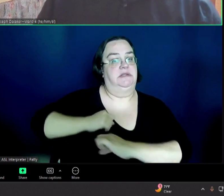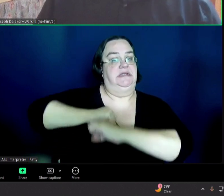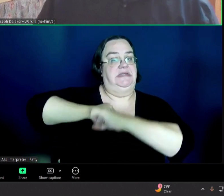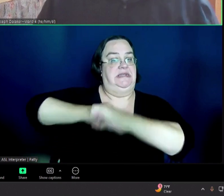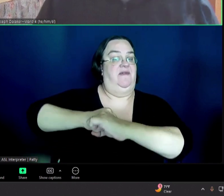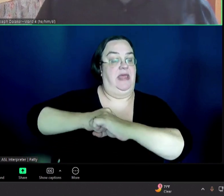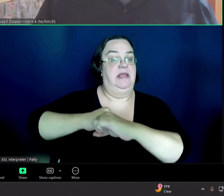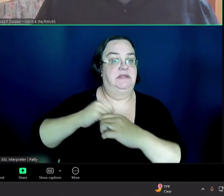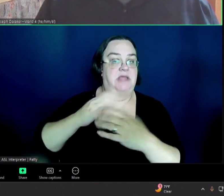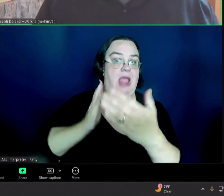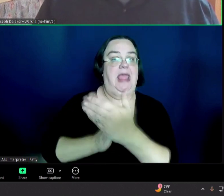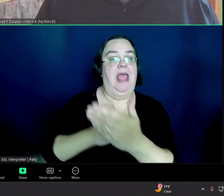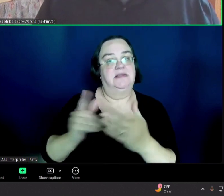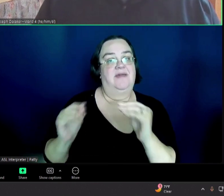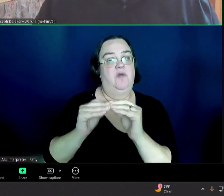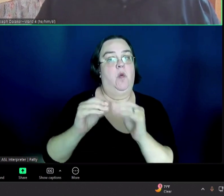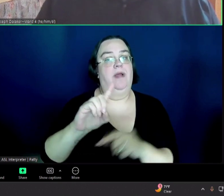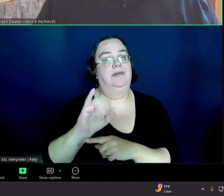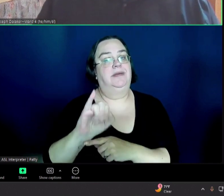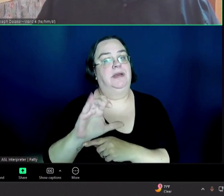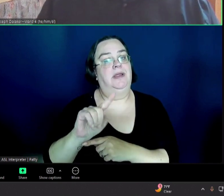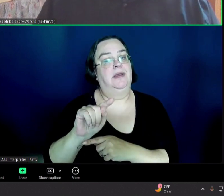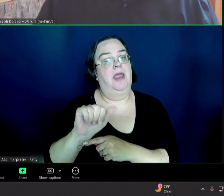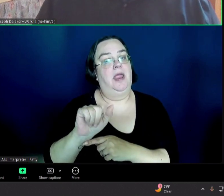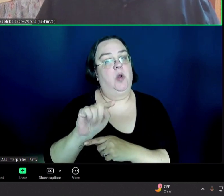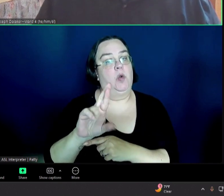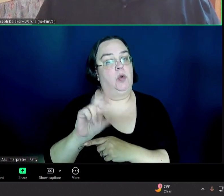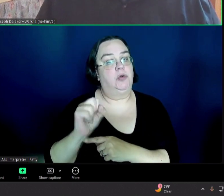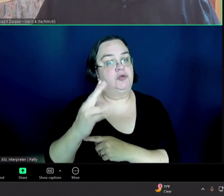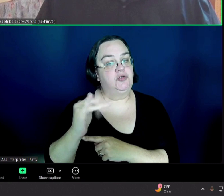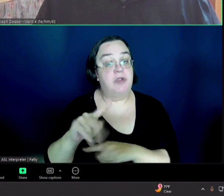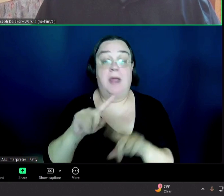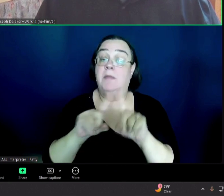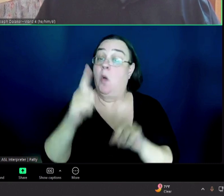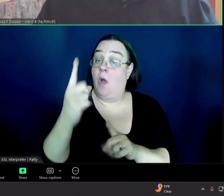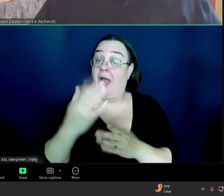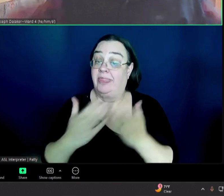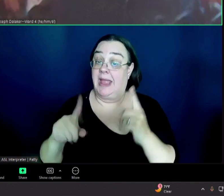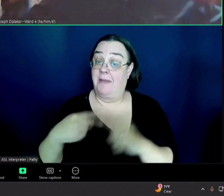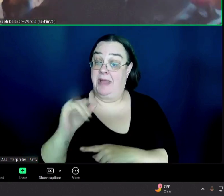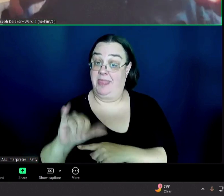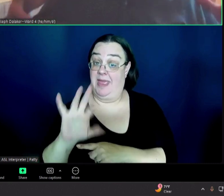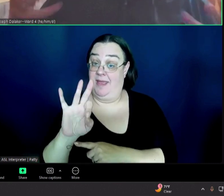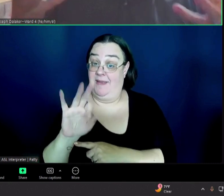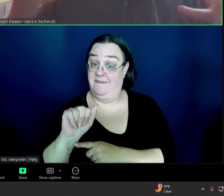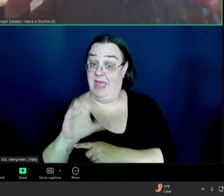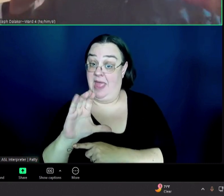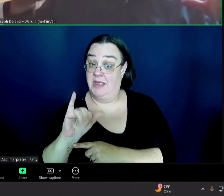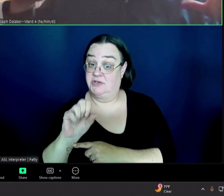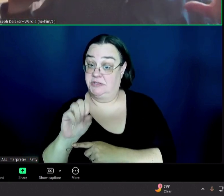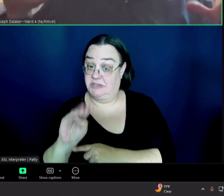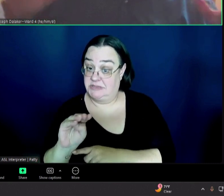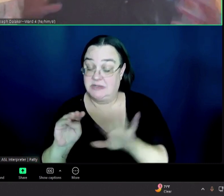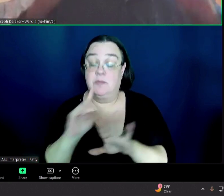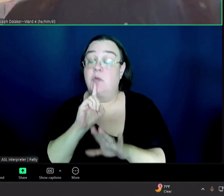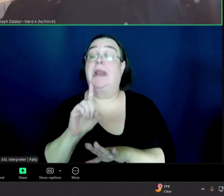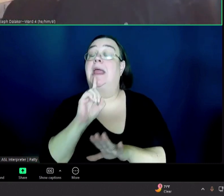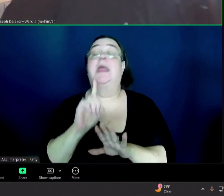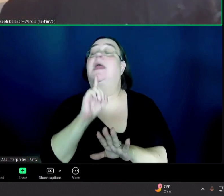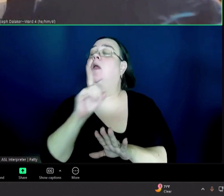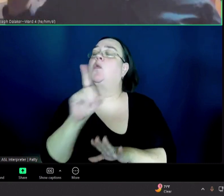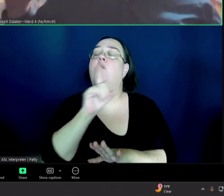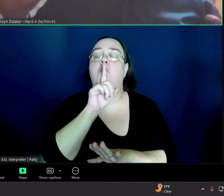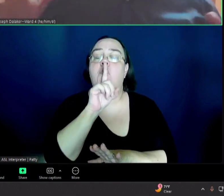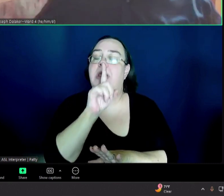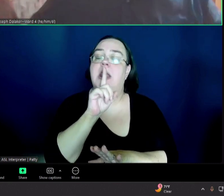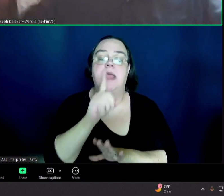furthering dictatorship. But one of the things about fascism is that they really love